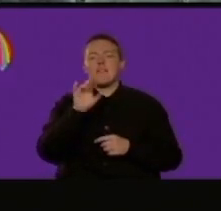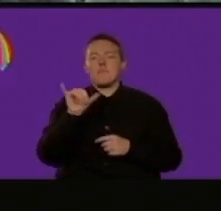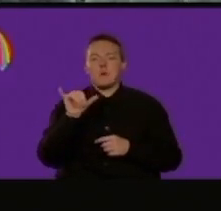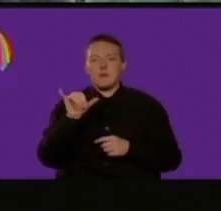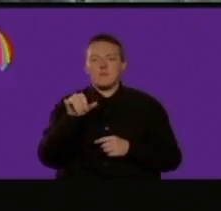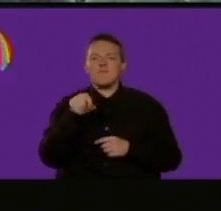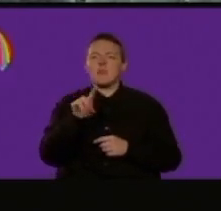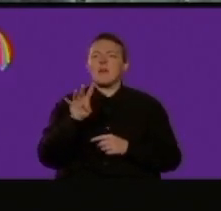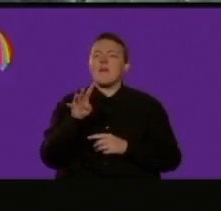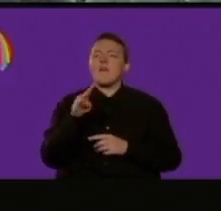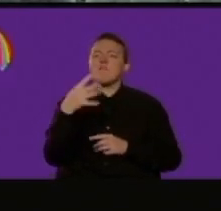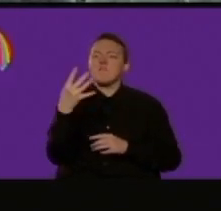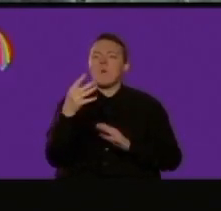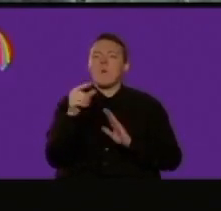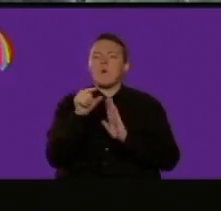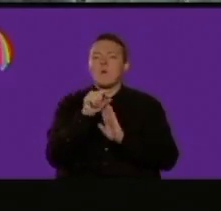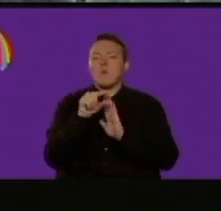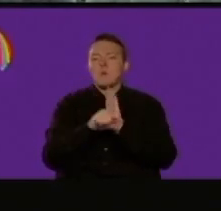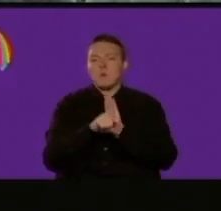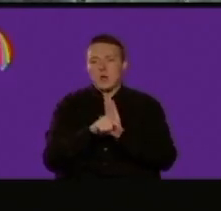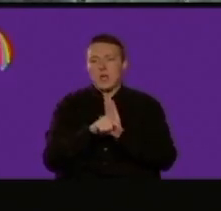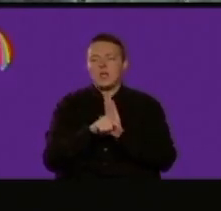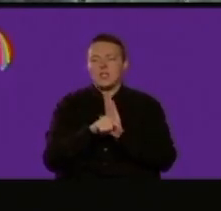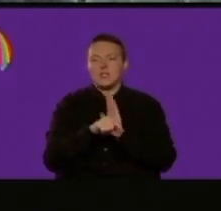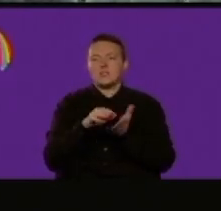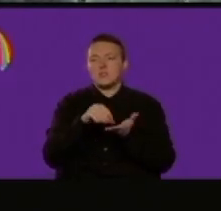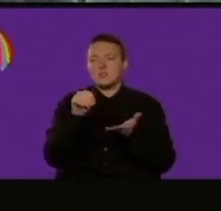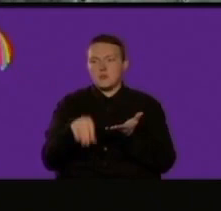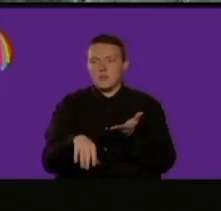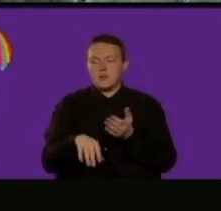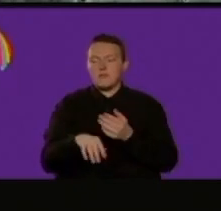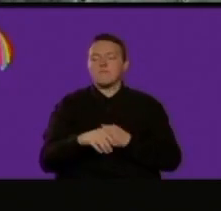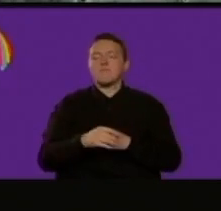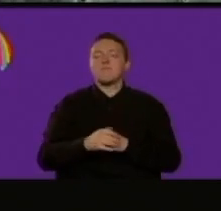this person is also a leader in the classroom.